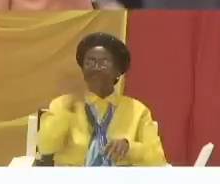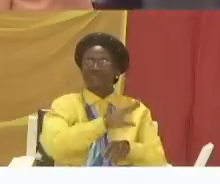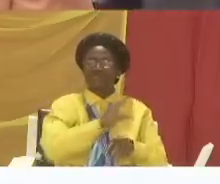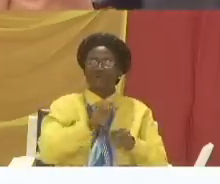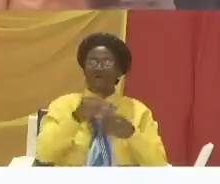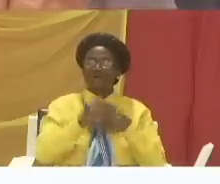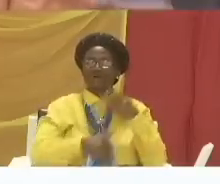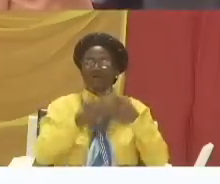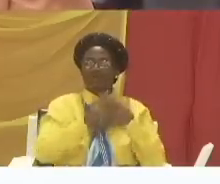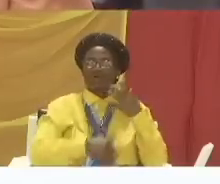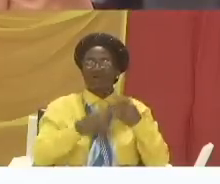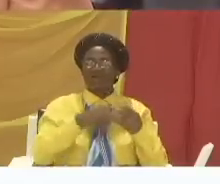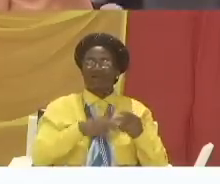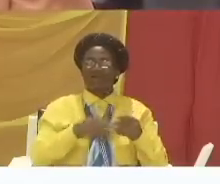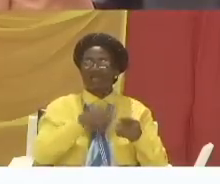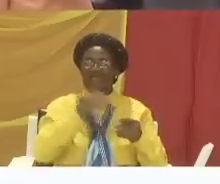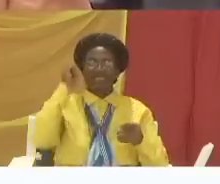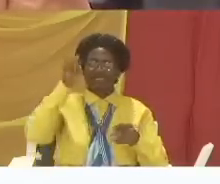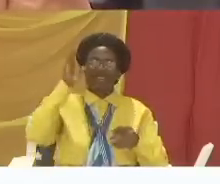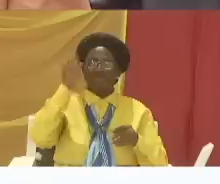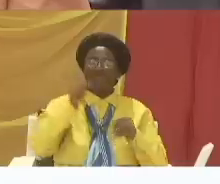He will bless your waters.